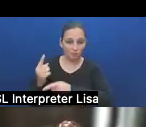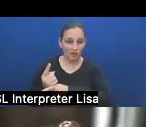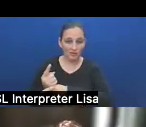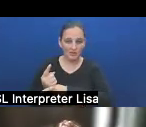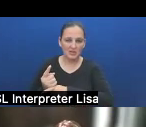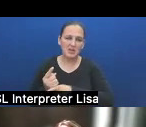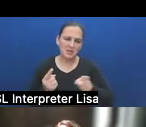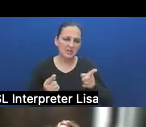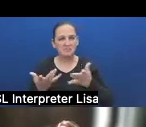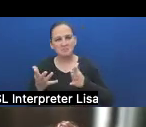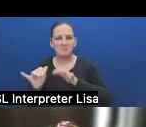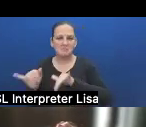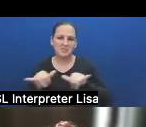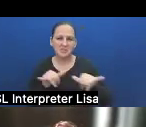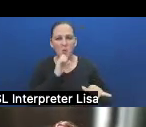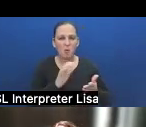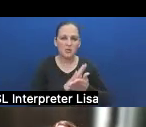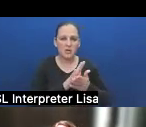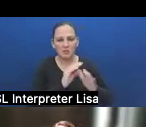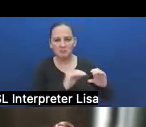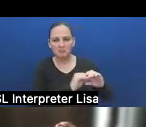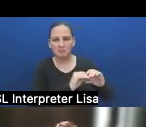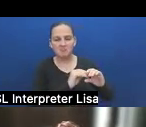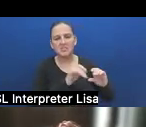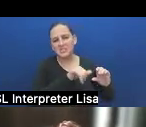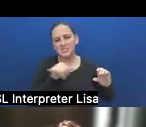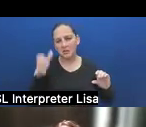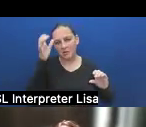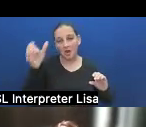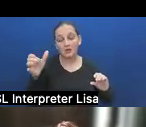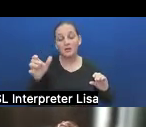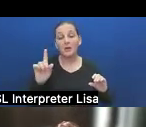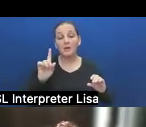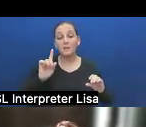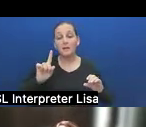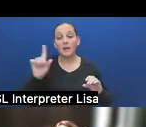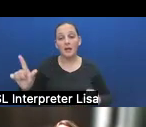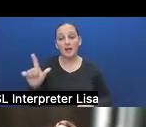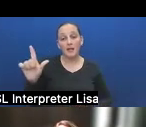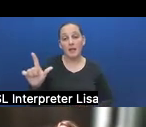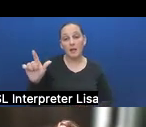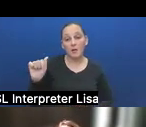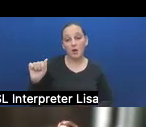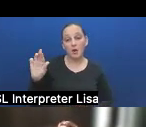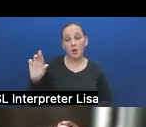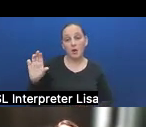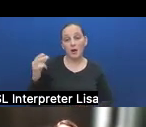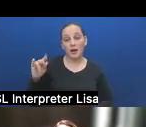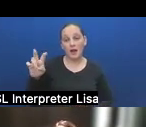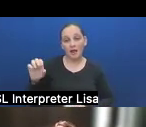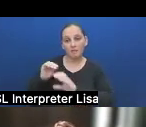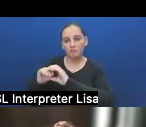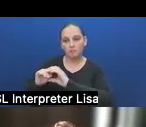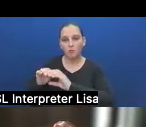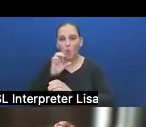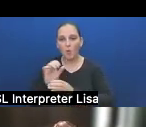a repository of old documents we're not using. The problem is a library archive, you may have a repository of old documents that's